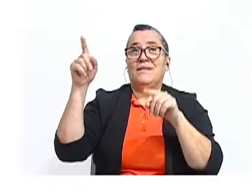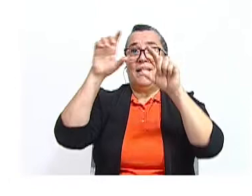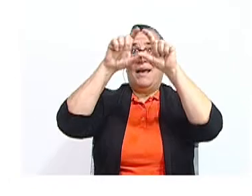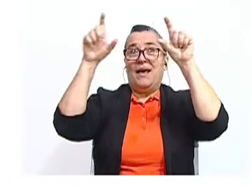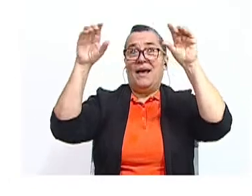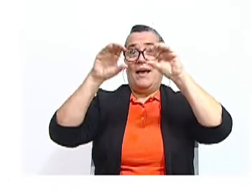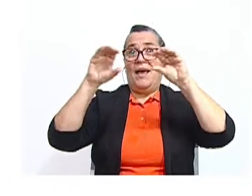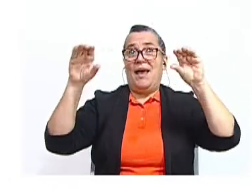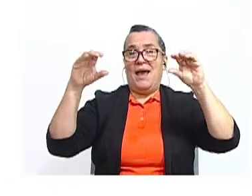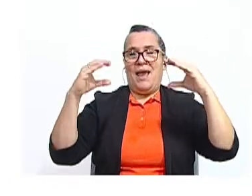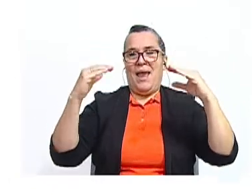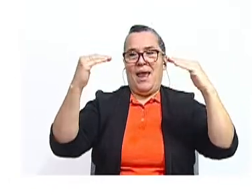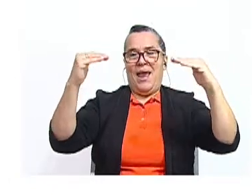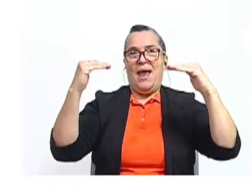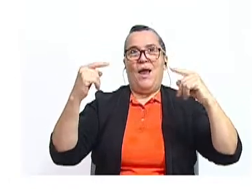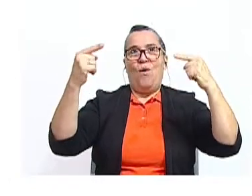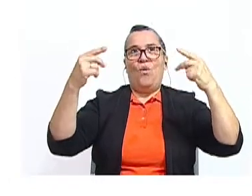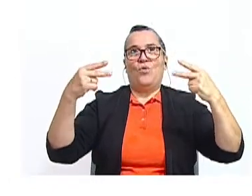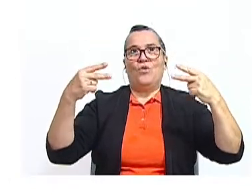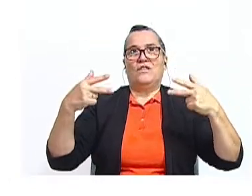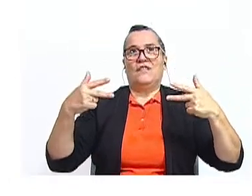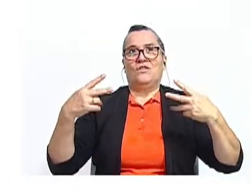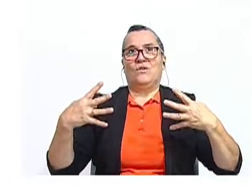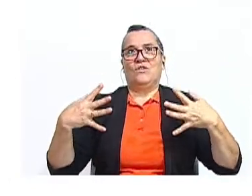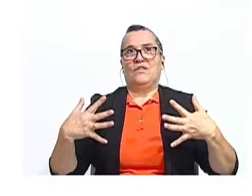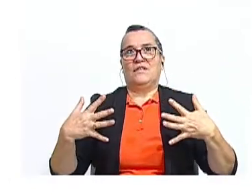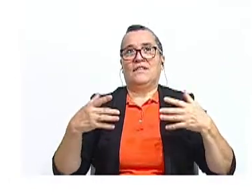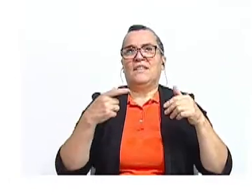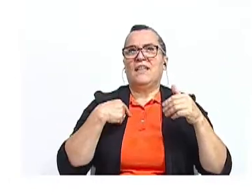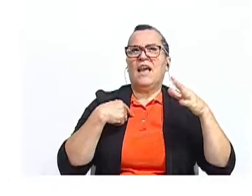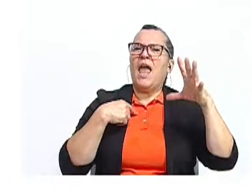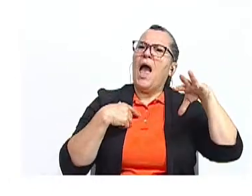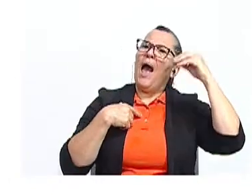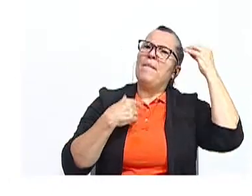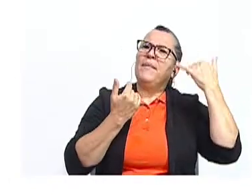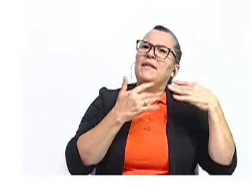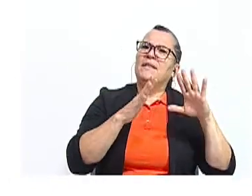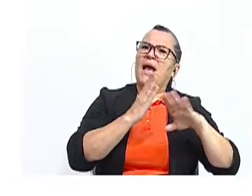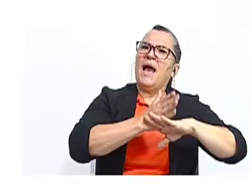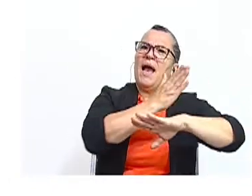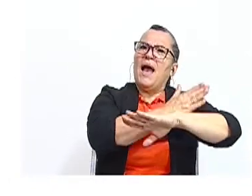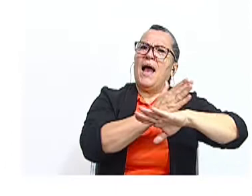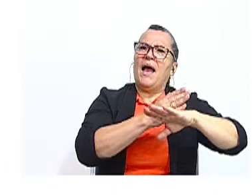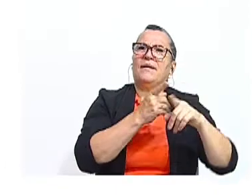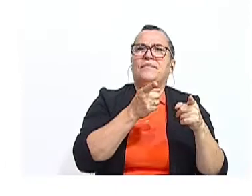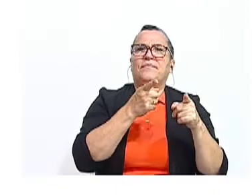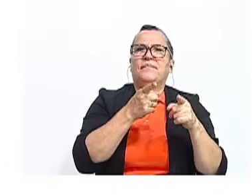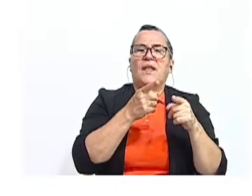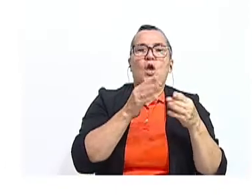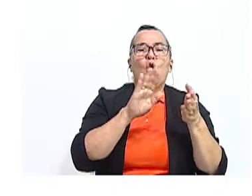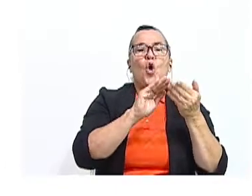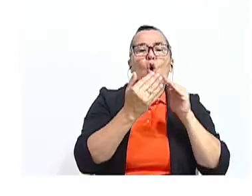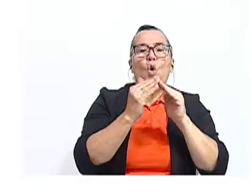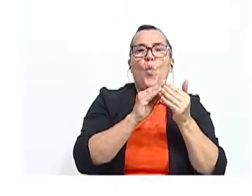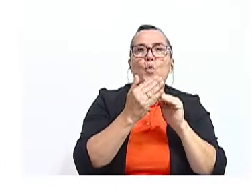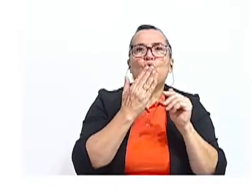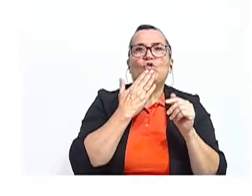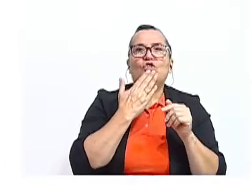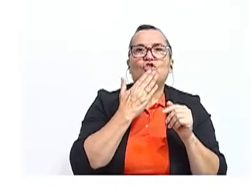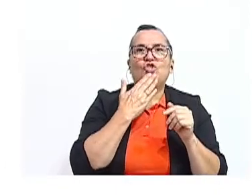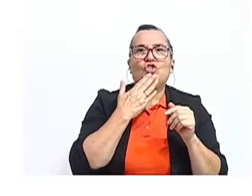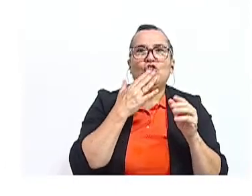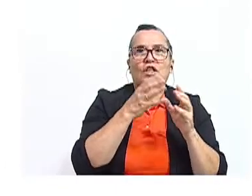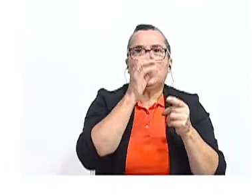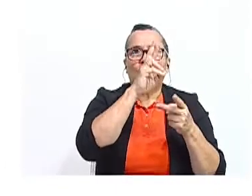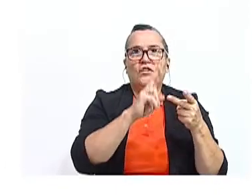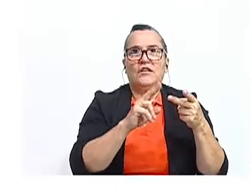Here, as you can see, we have what I have learned in previous classes. Well, you have learned about indigenous